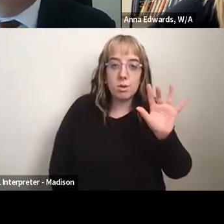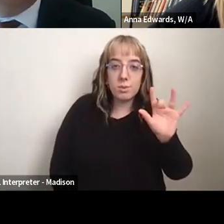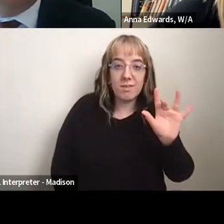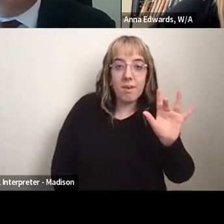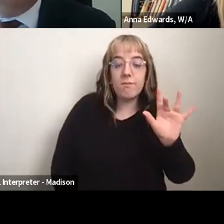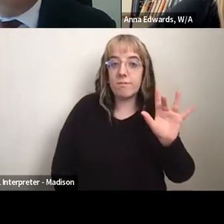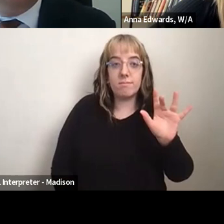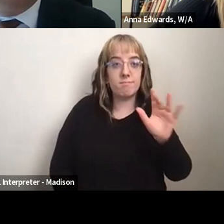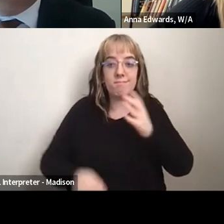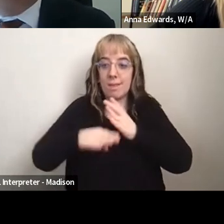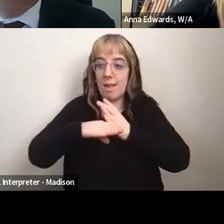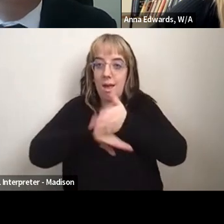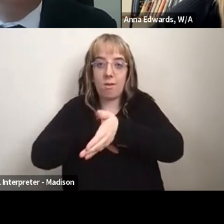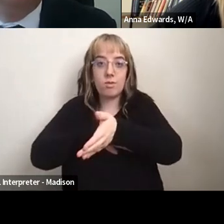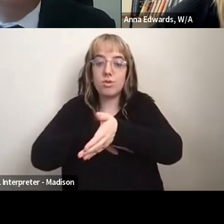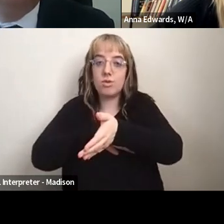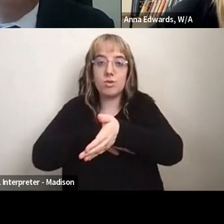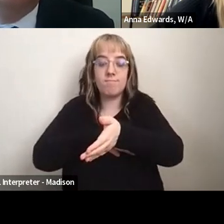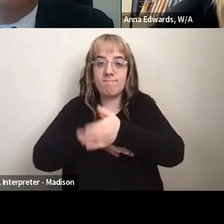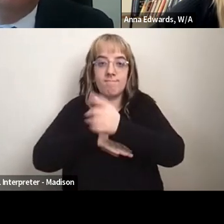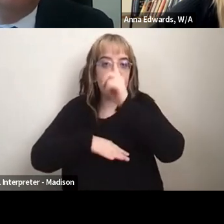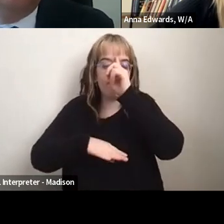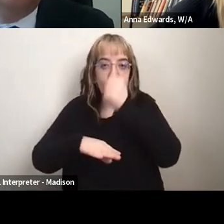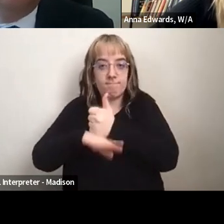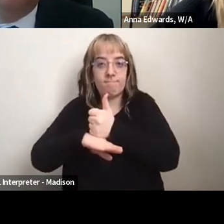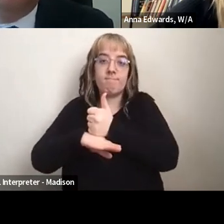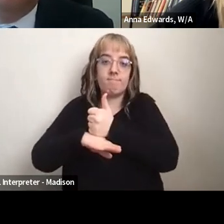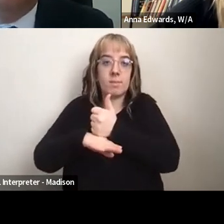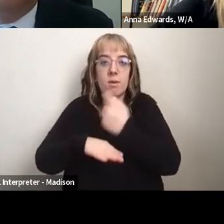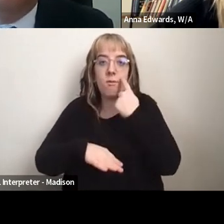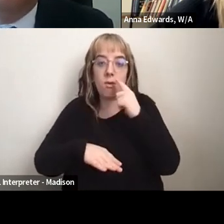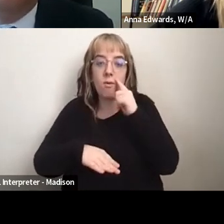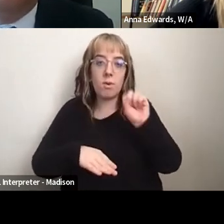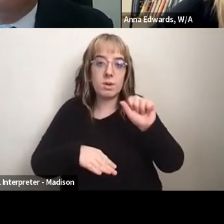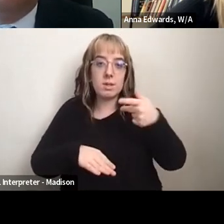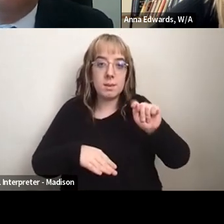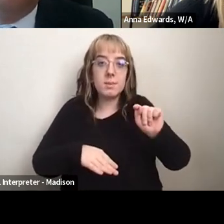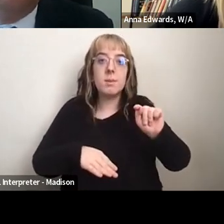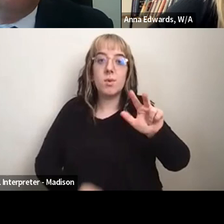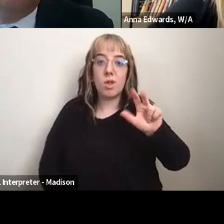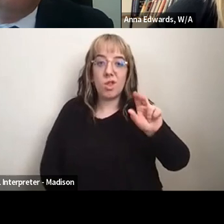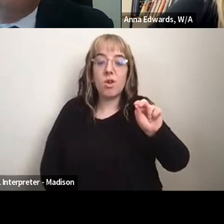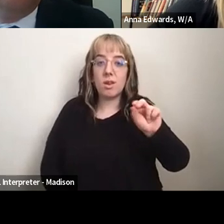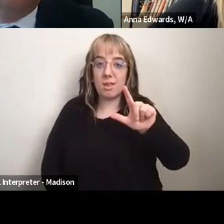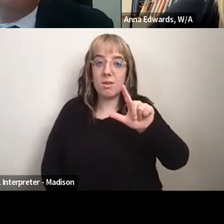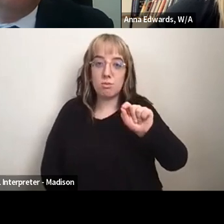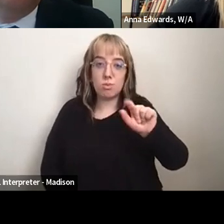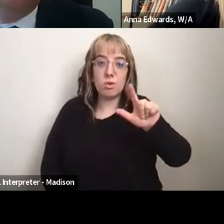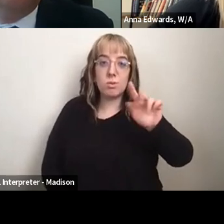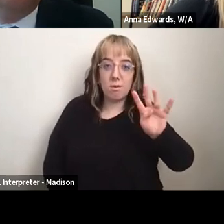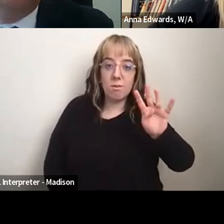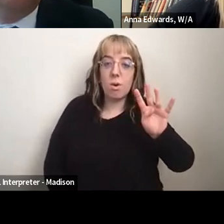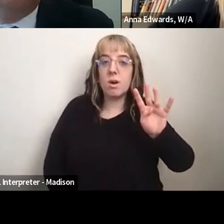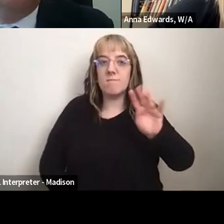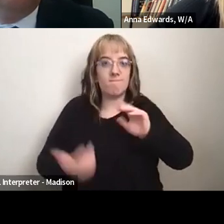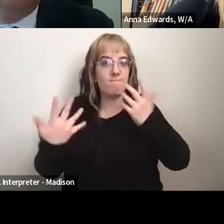after the obligation deadline of September 30th of 2024, do you all